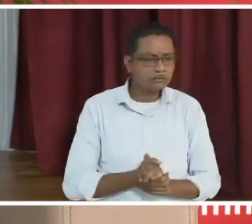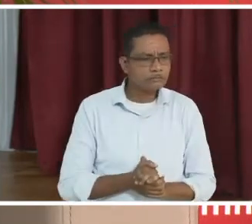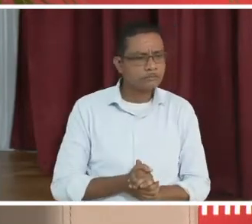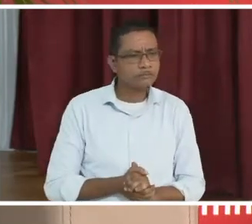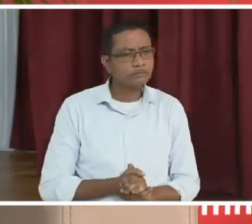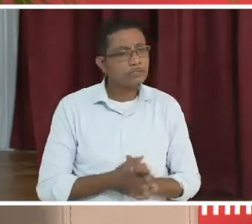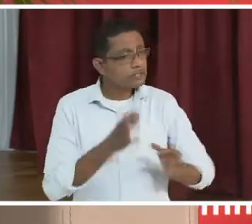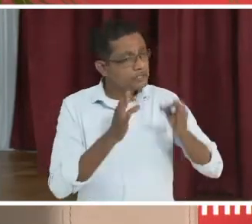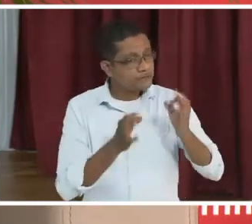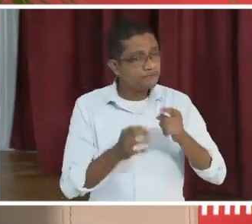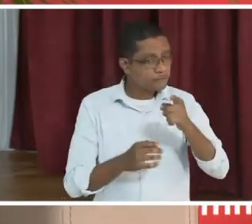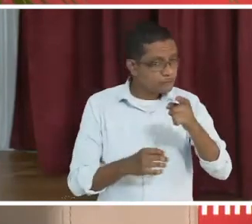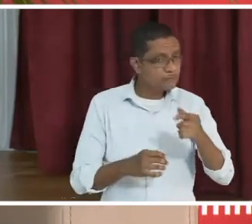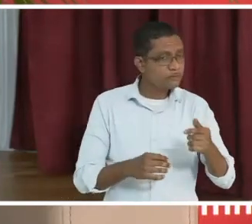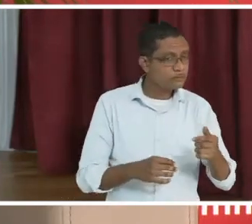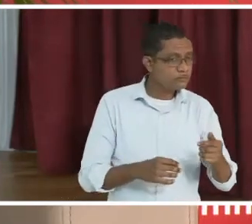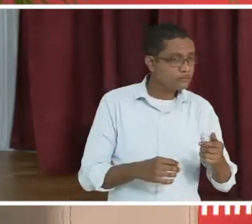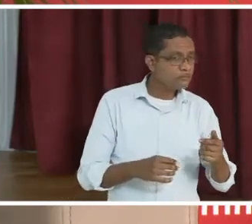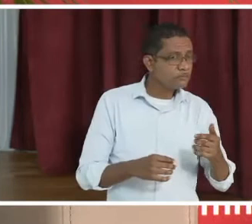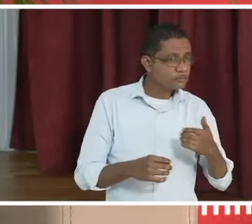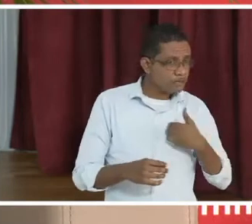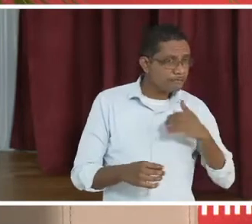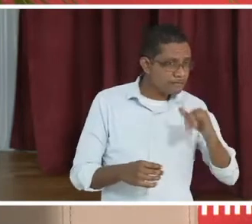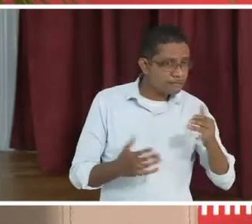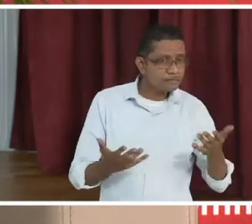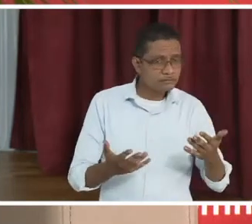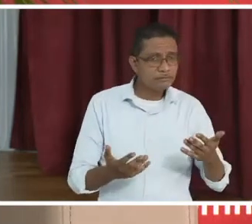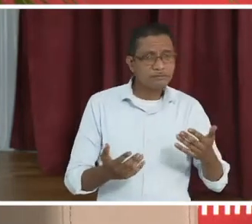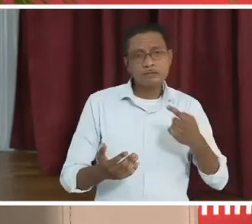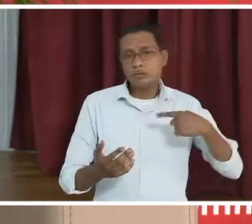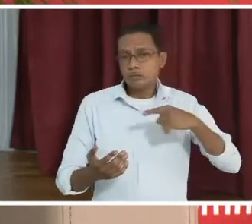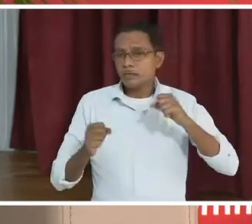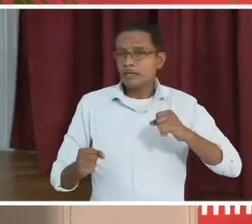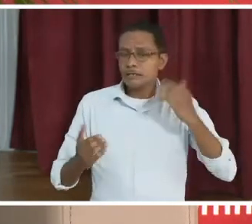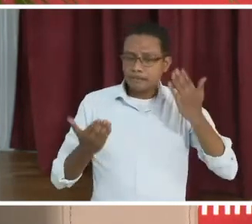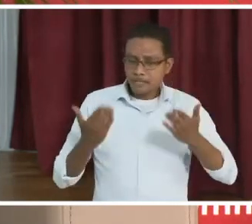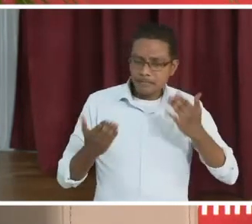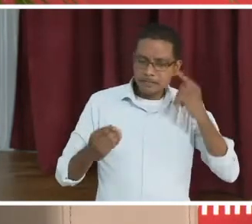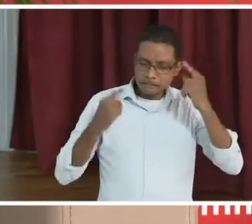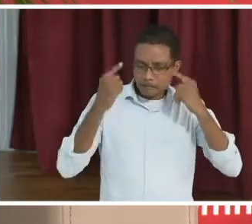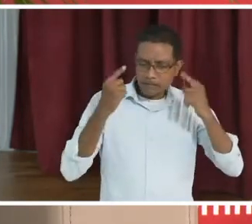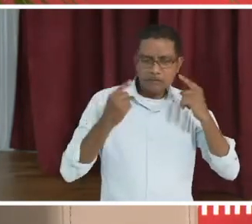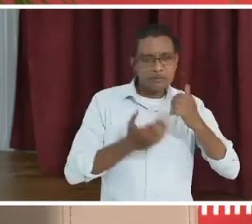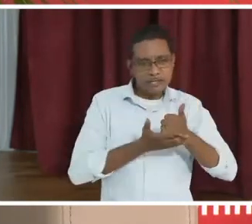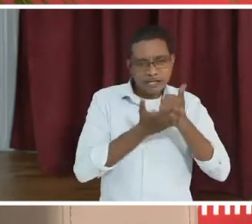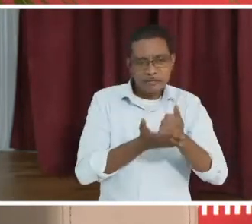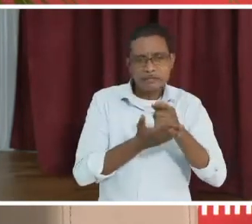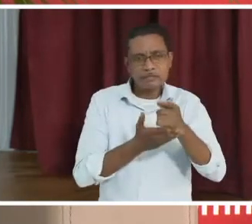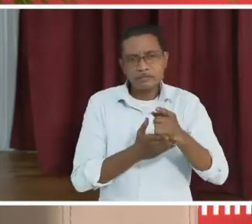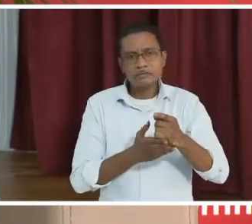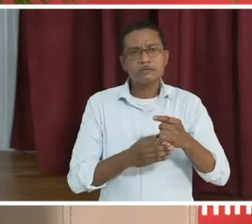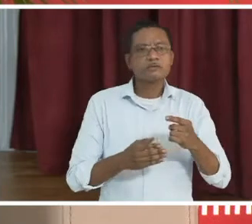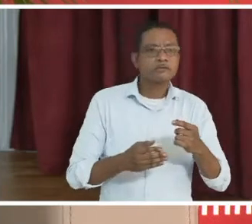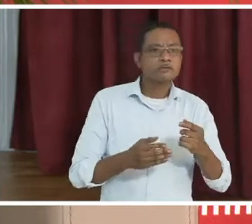in that position, we can look at probably making a case to take you beyond retirement. So we look at what your gratuity and